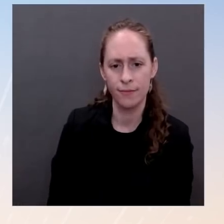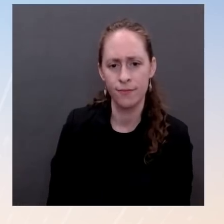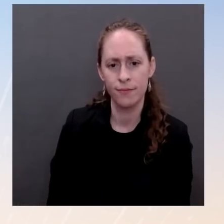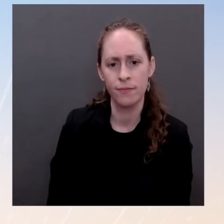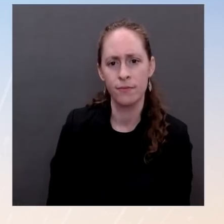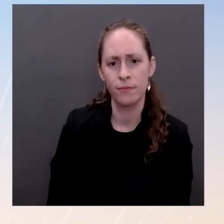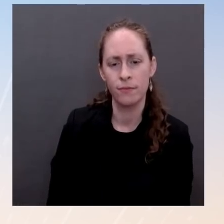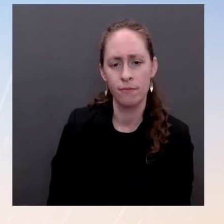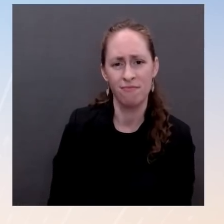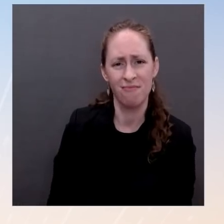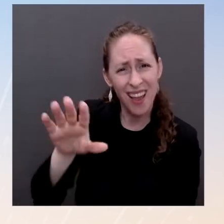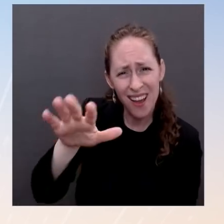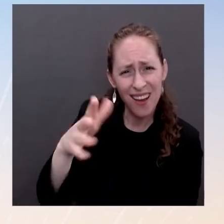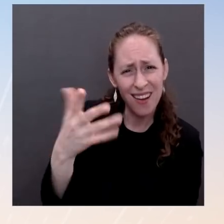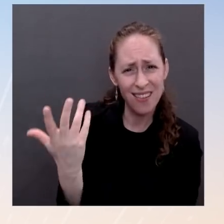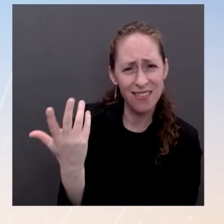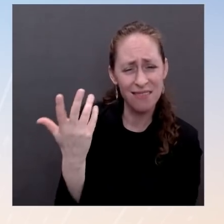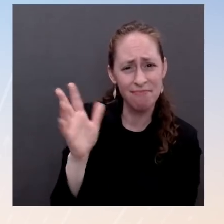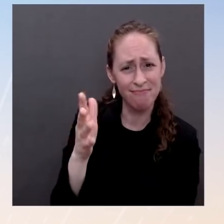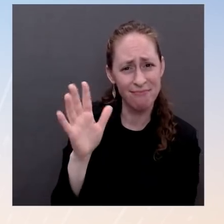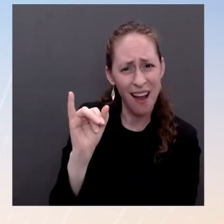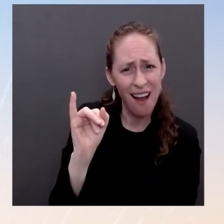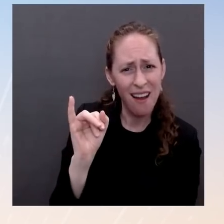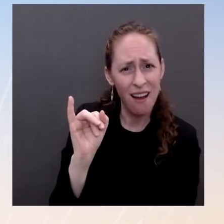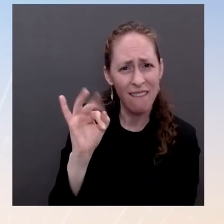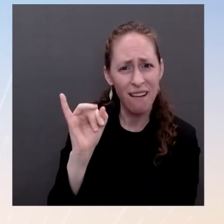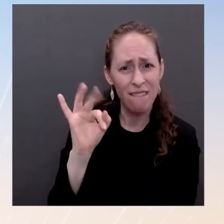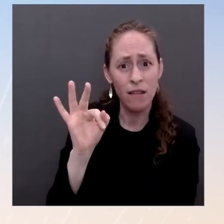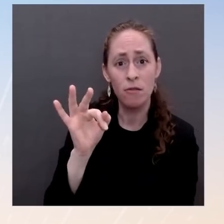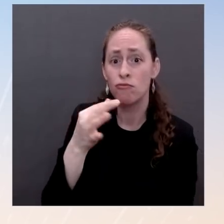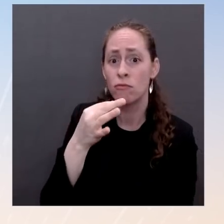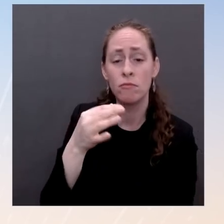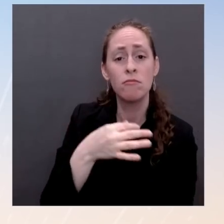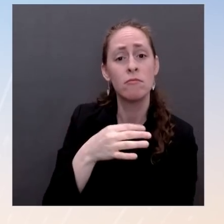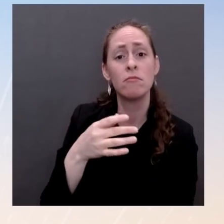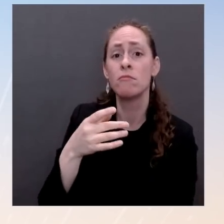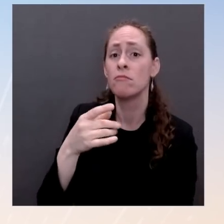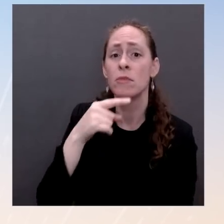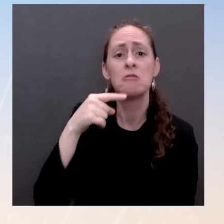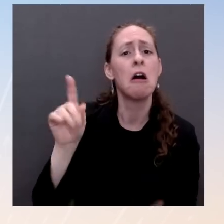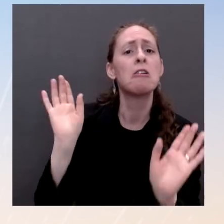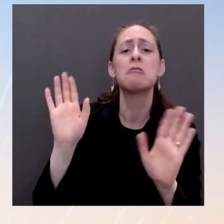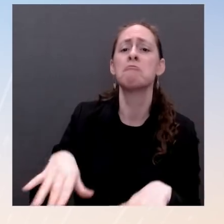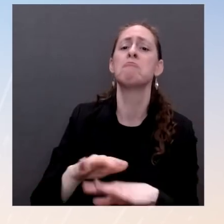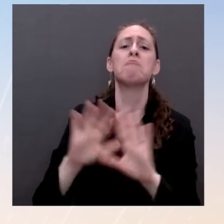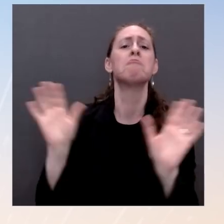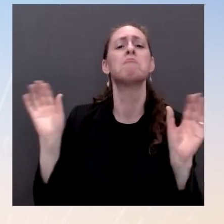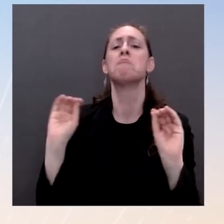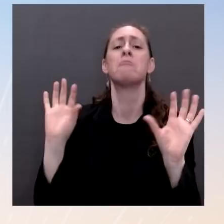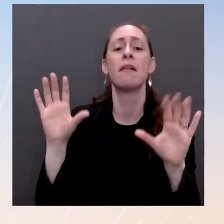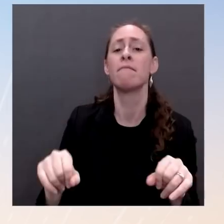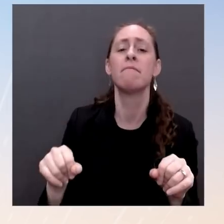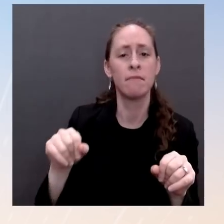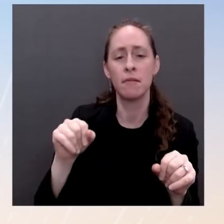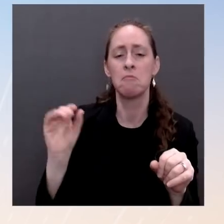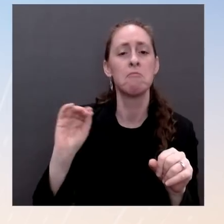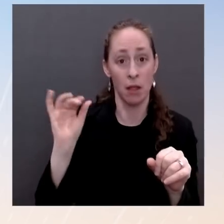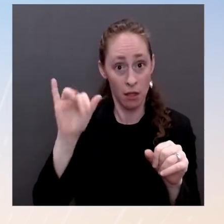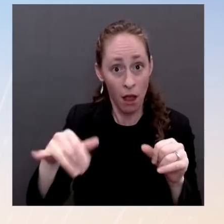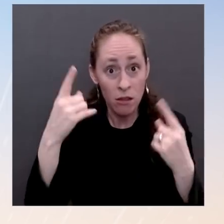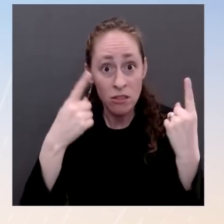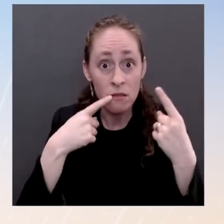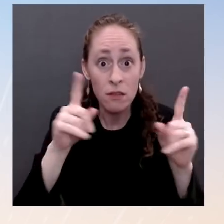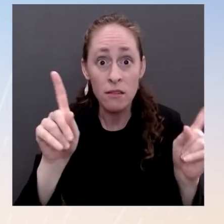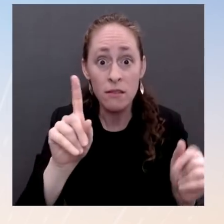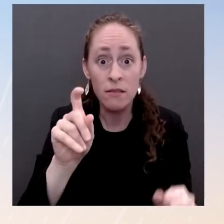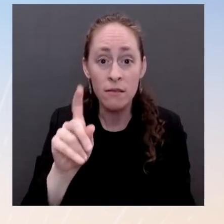think the global community would consider that a victory. But again, I think what the president's view is and what the national security team's view is